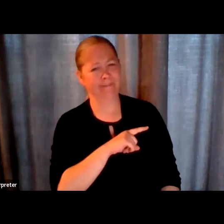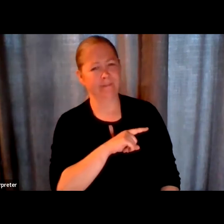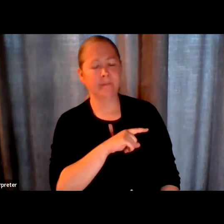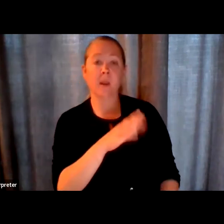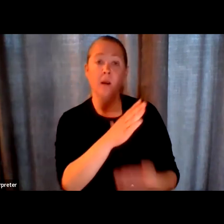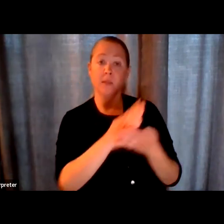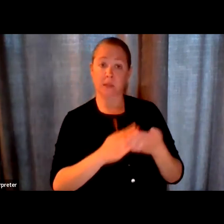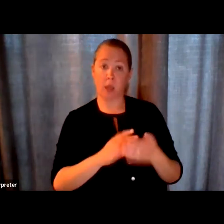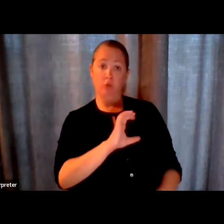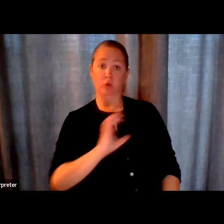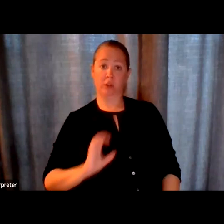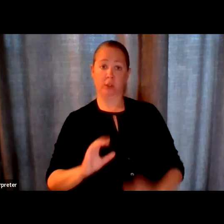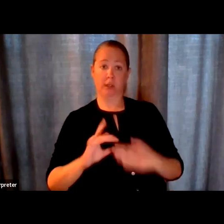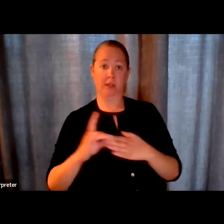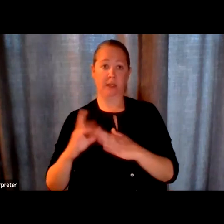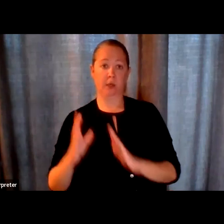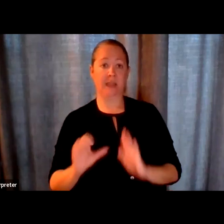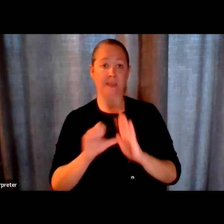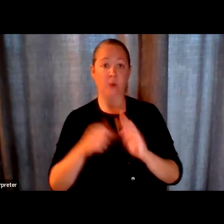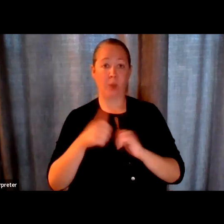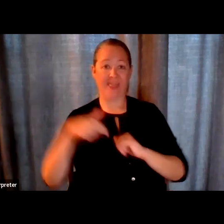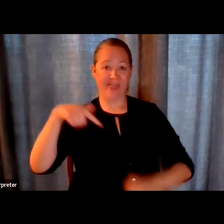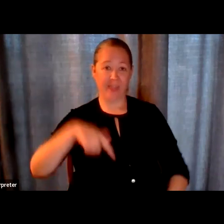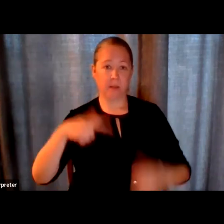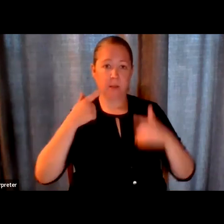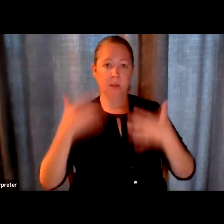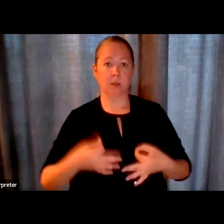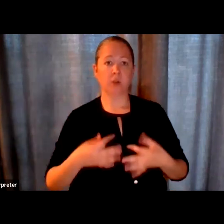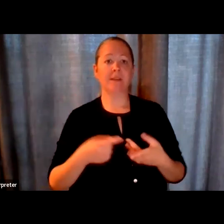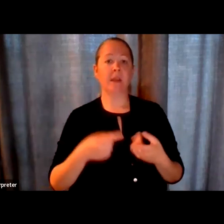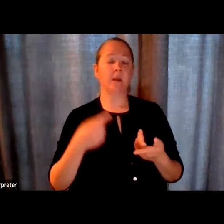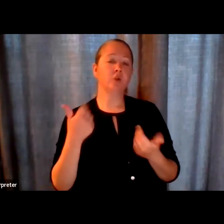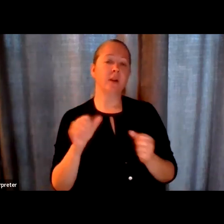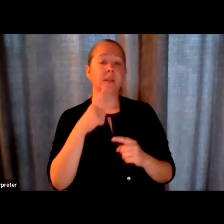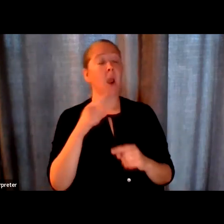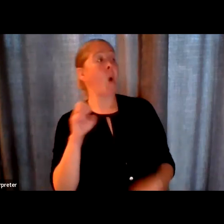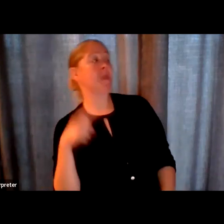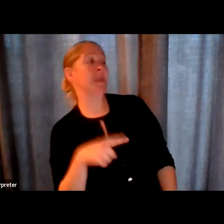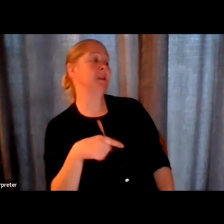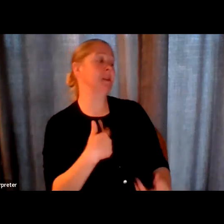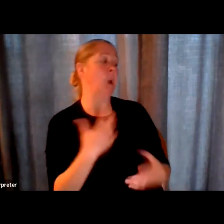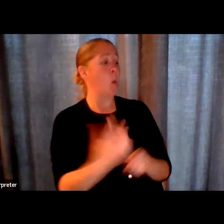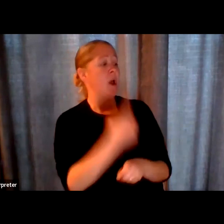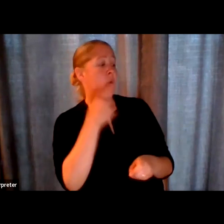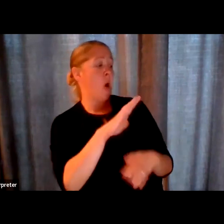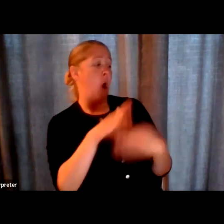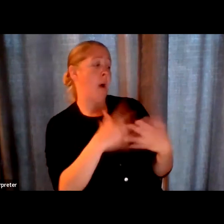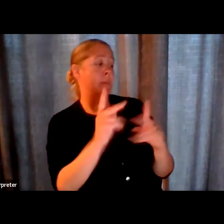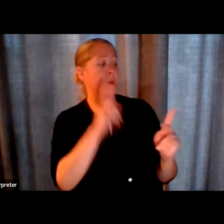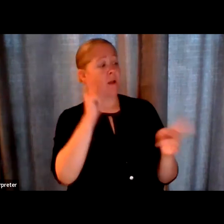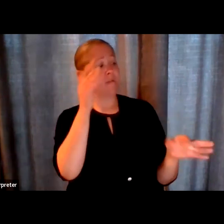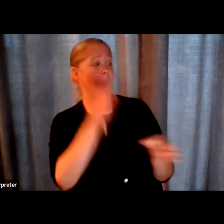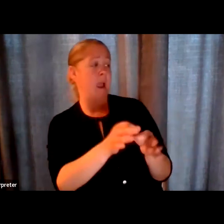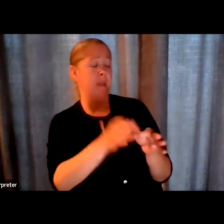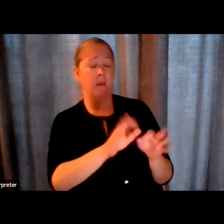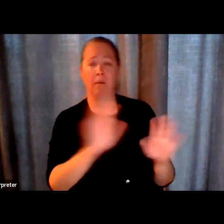leaders, especially with this decision, are trying to say, oh, this is a win for all Christians or all people of faith. But, you know, we know so